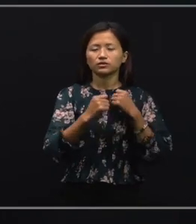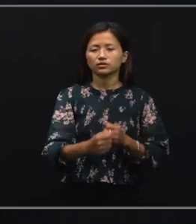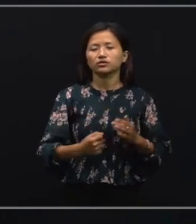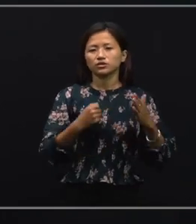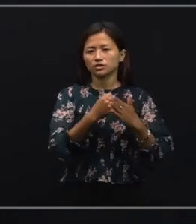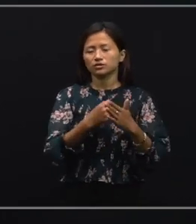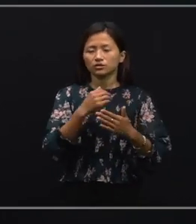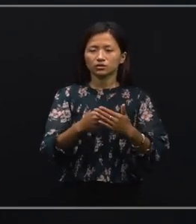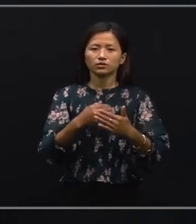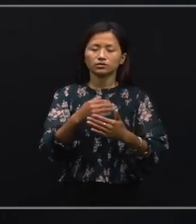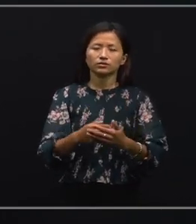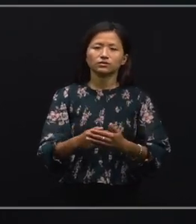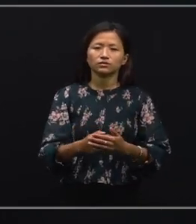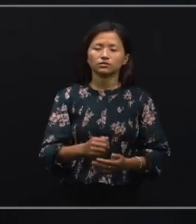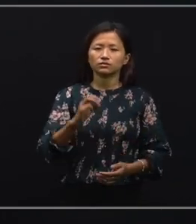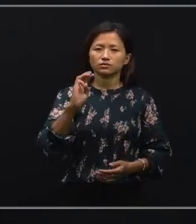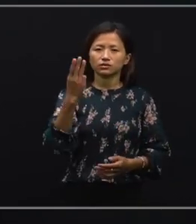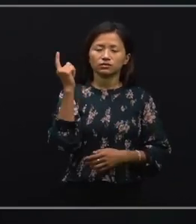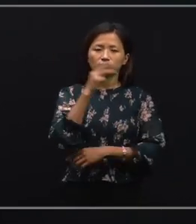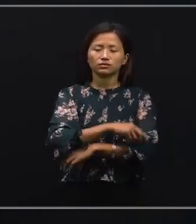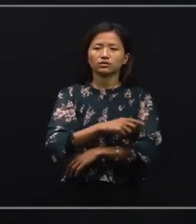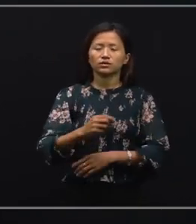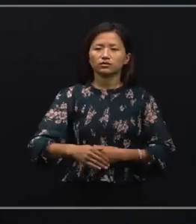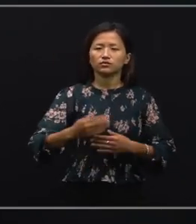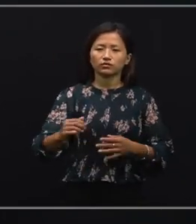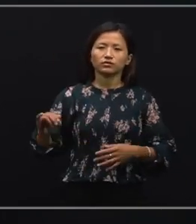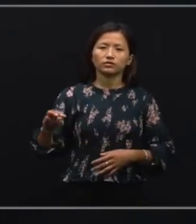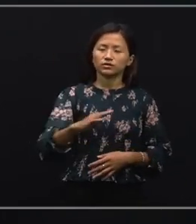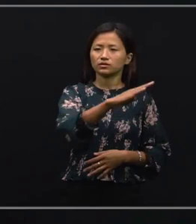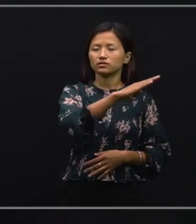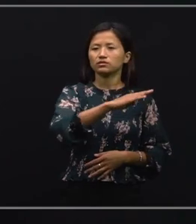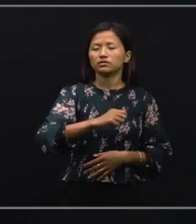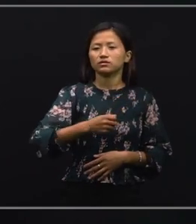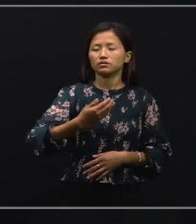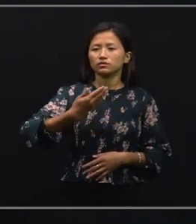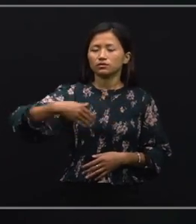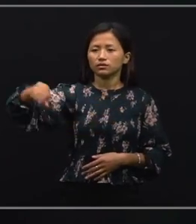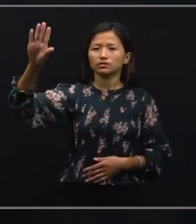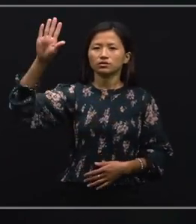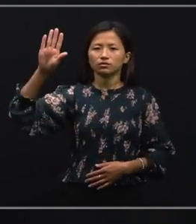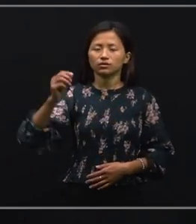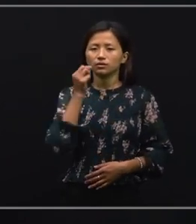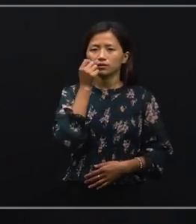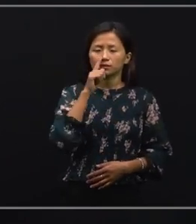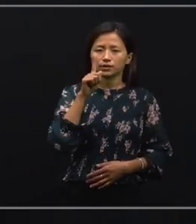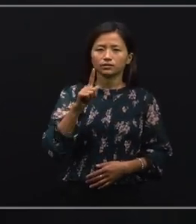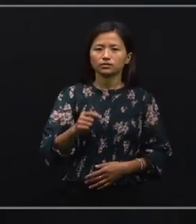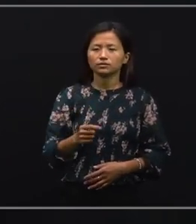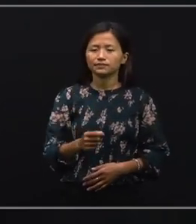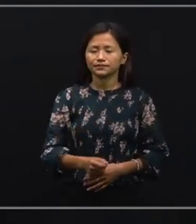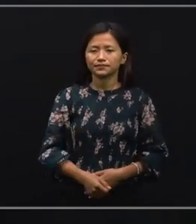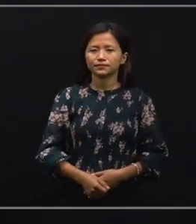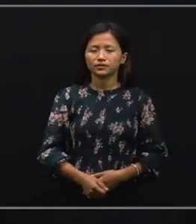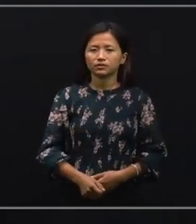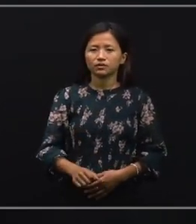them. And it's already 3 days that they had been fleeing. They had been running away from the girl's parents, so it will be a